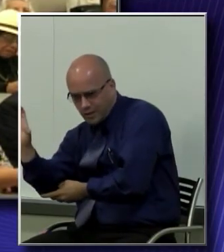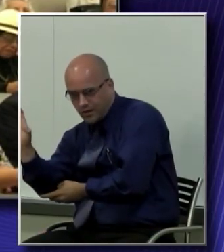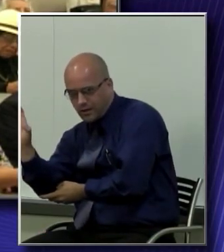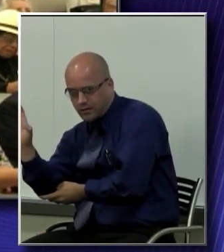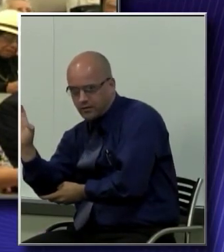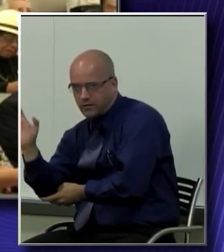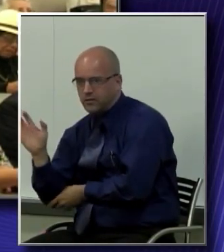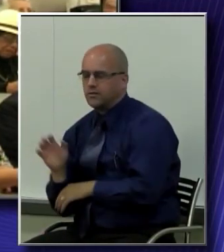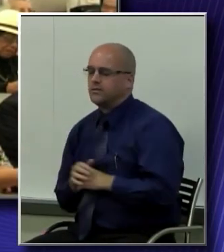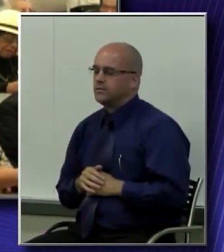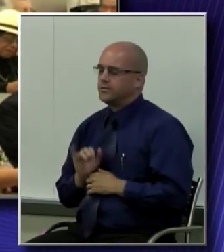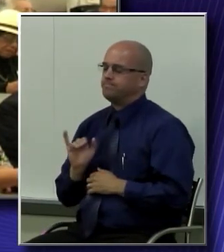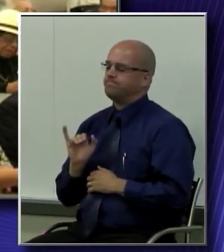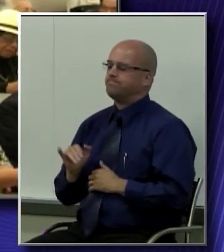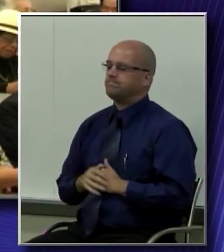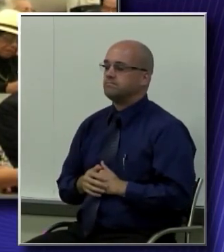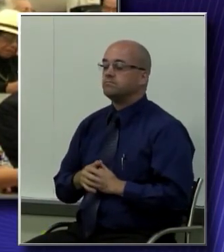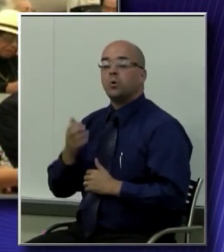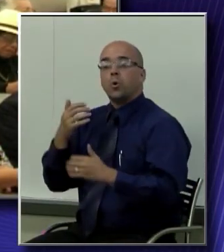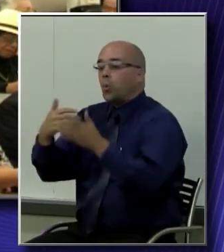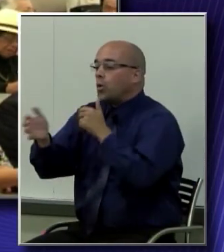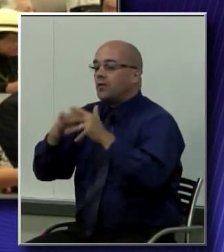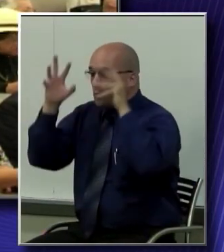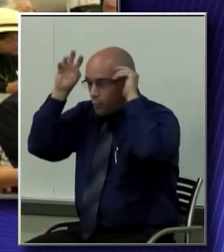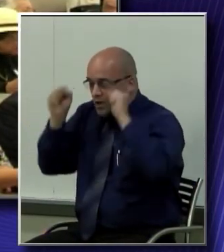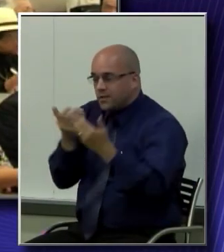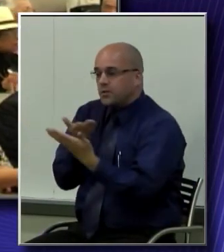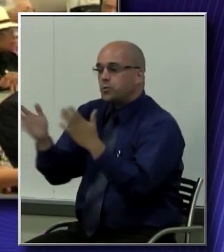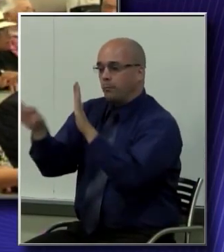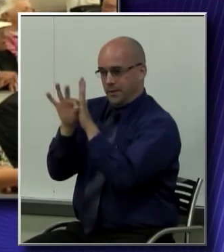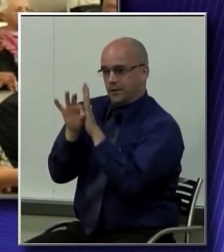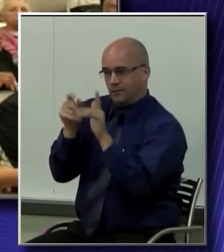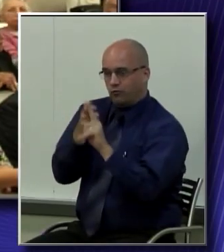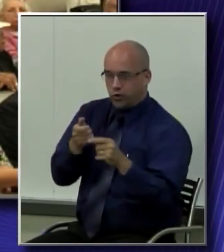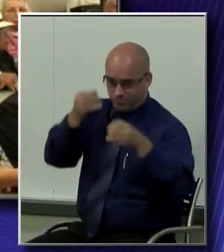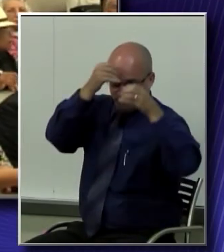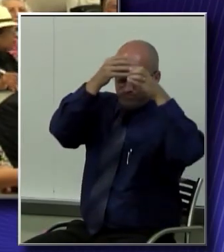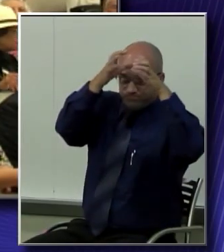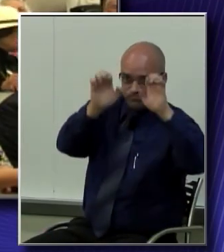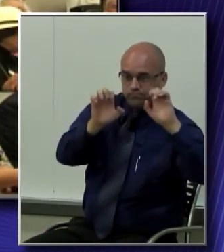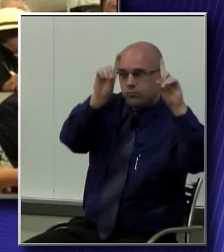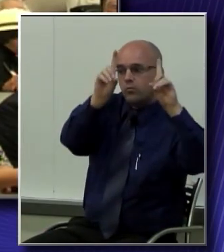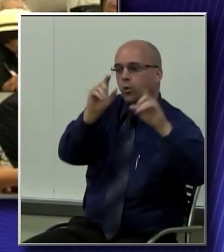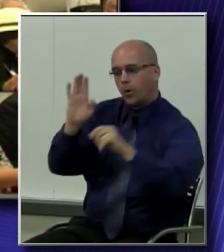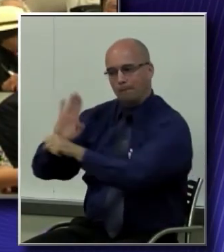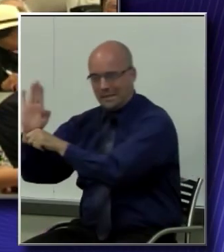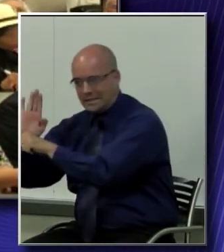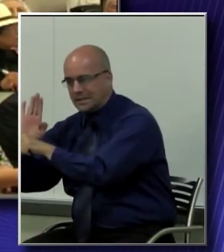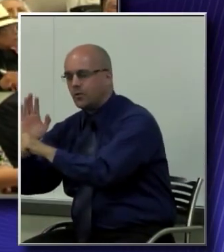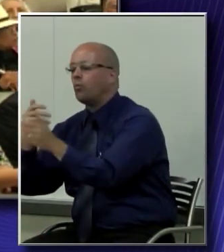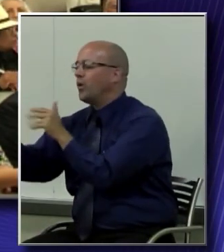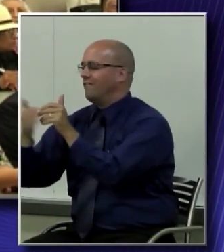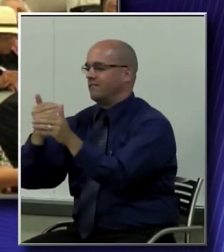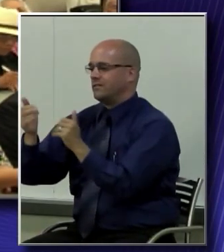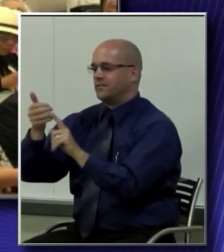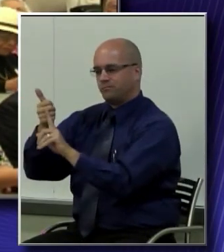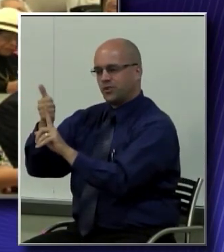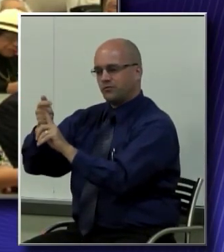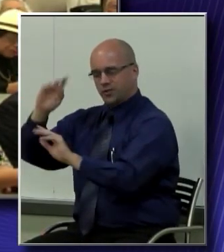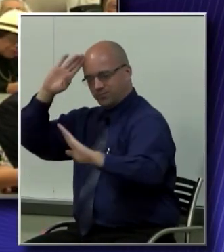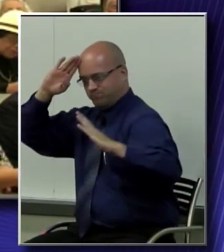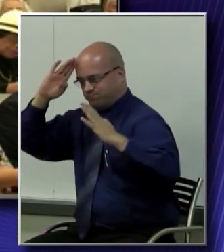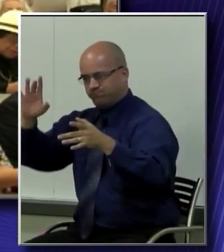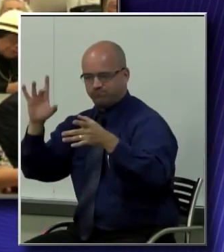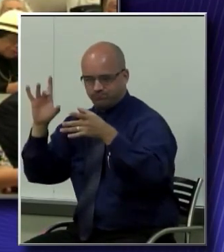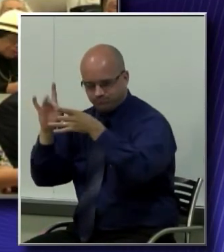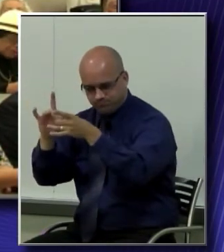president you hire, whether they come from the academy or come from business, needs to be committed to that obligation. And if the General